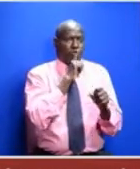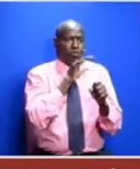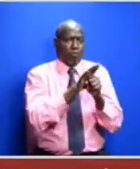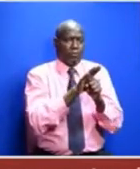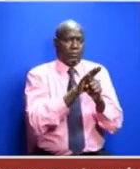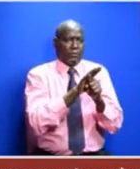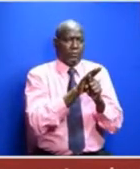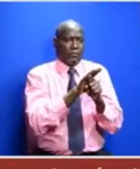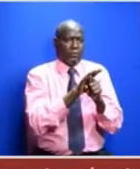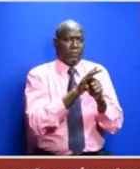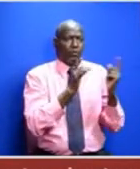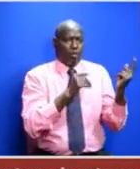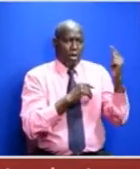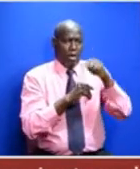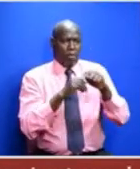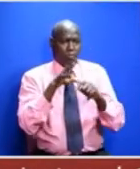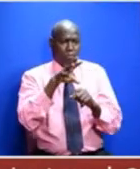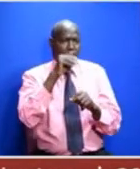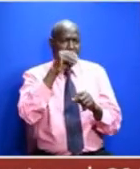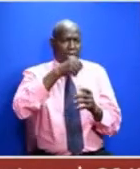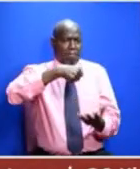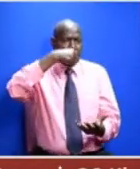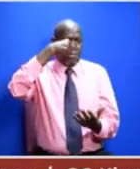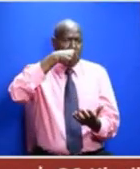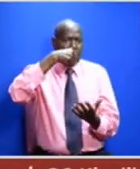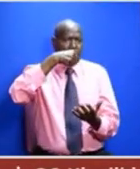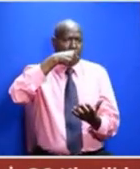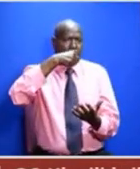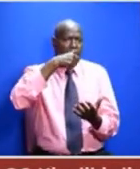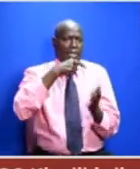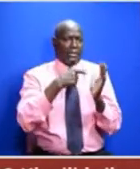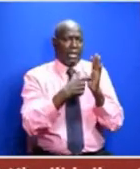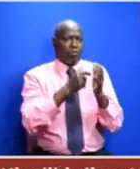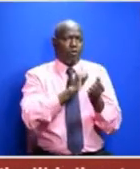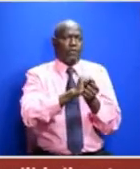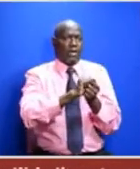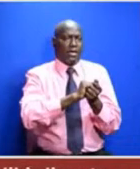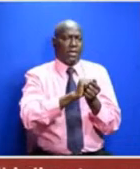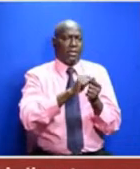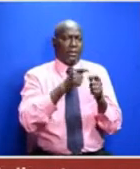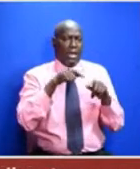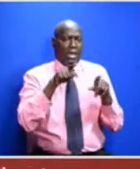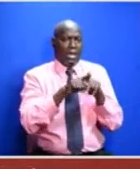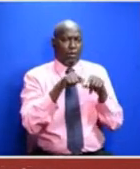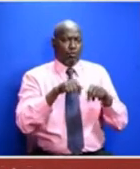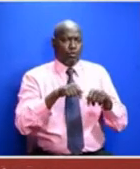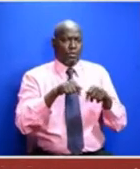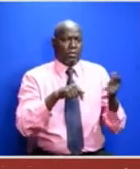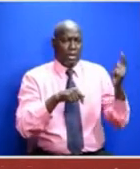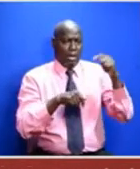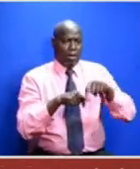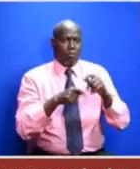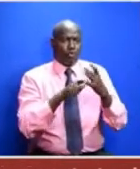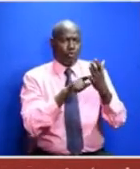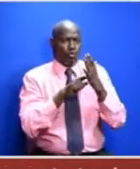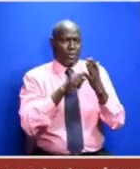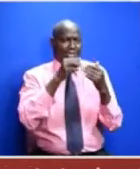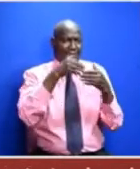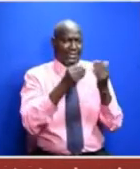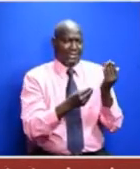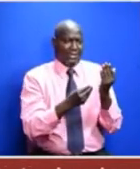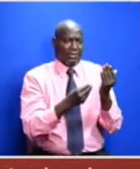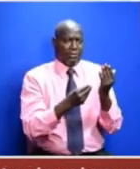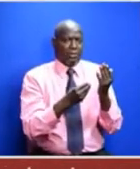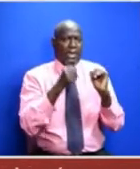a surety that they are scheduled to come and collect the bucket. Let's say if it's Friday, so that Friday, like today, they come and show us the